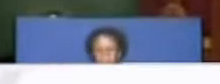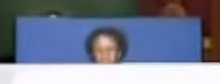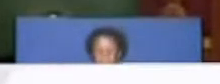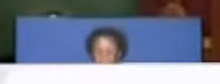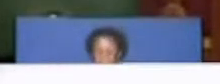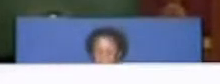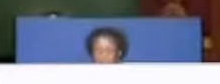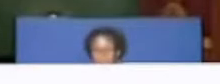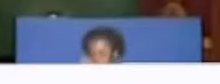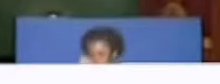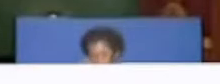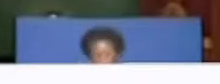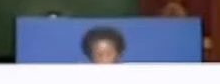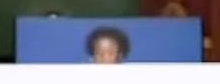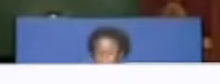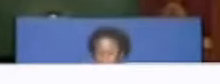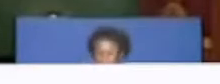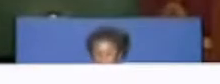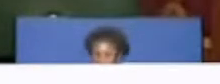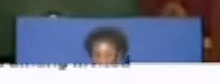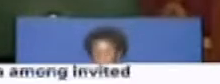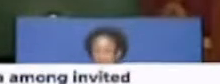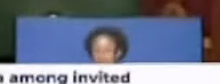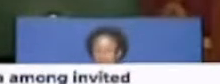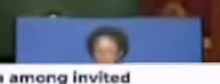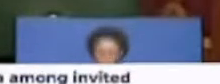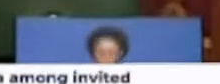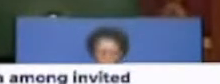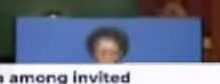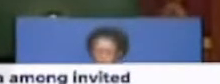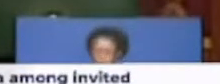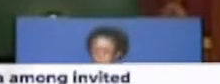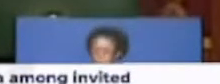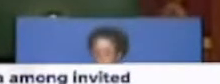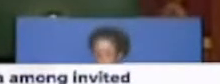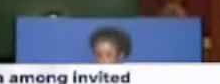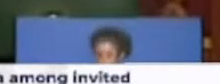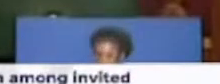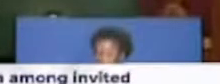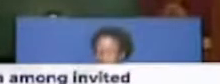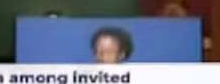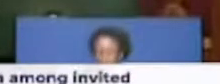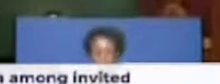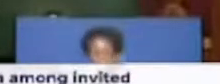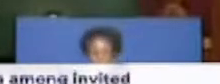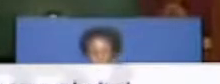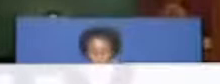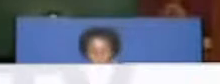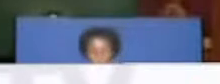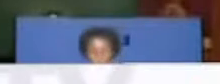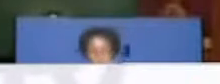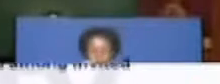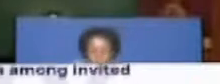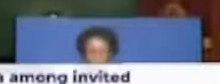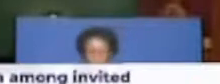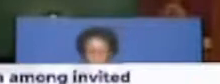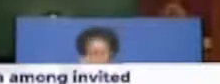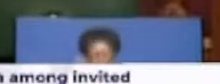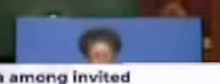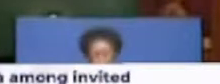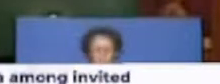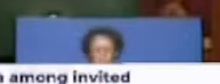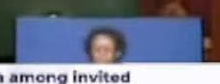to Parliament that as of the 8th November 2021, the Central Bank of Kenya issued a